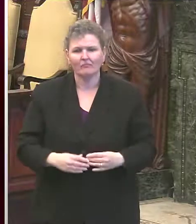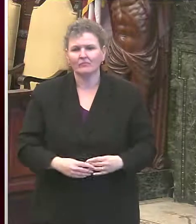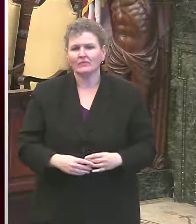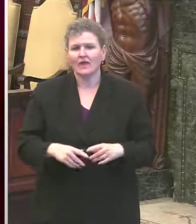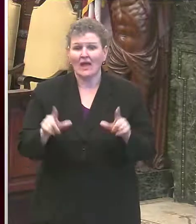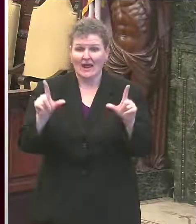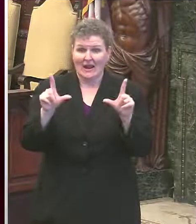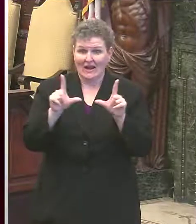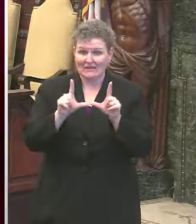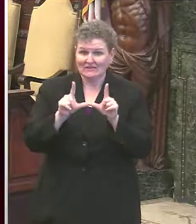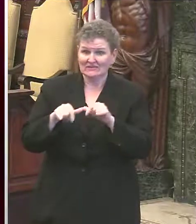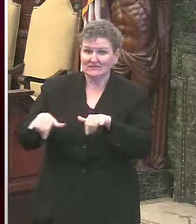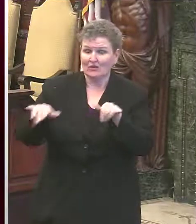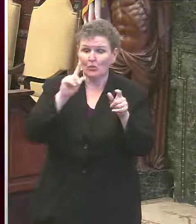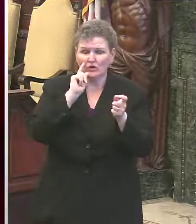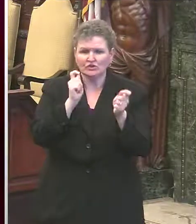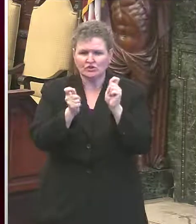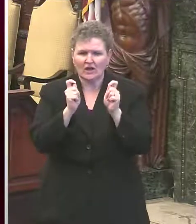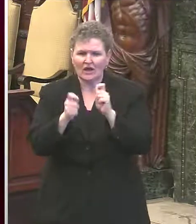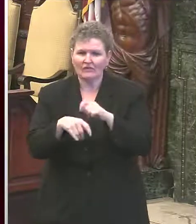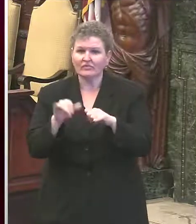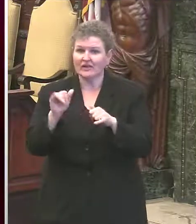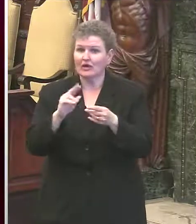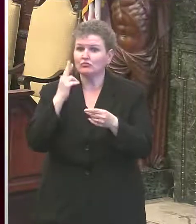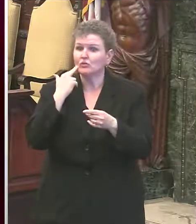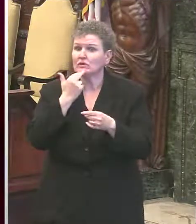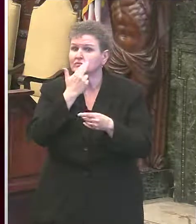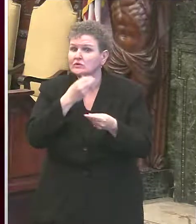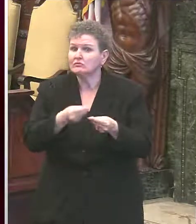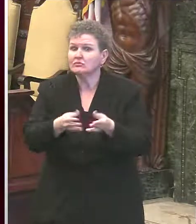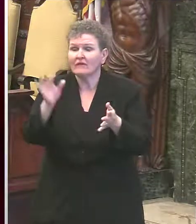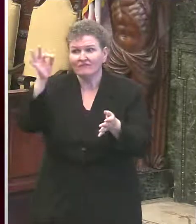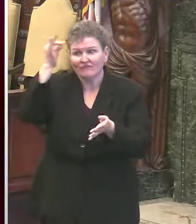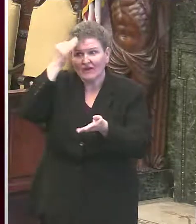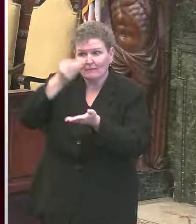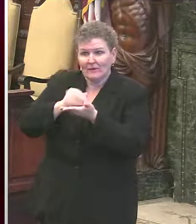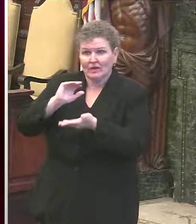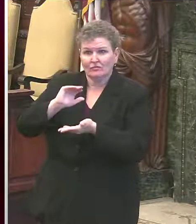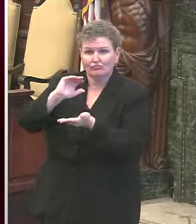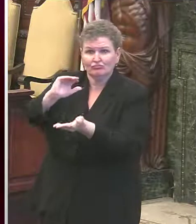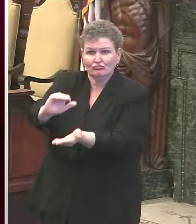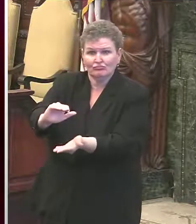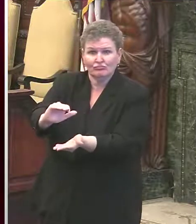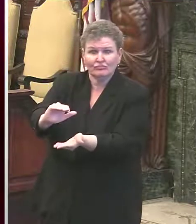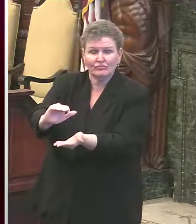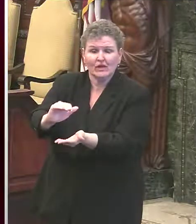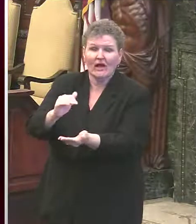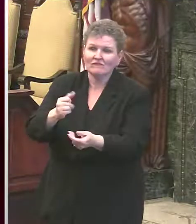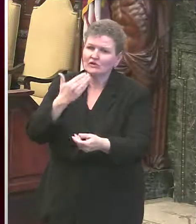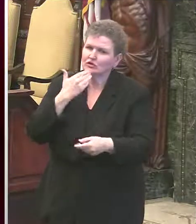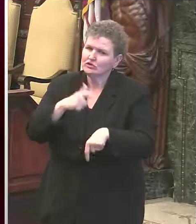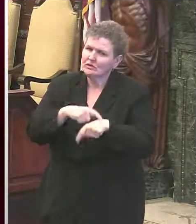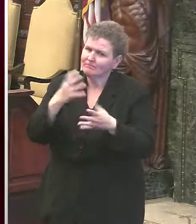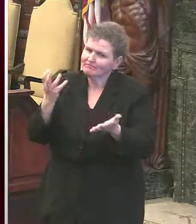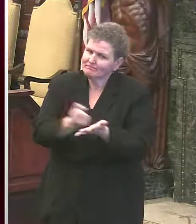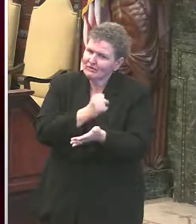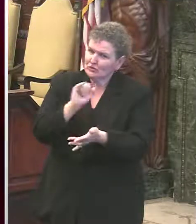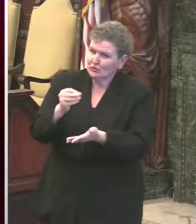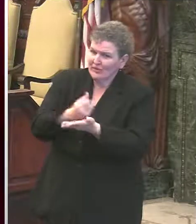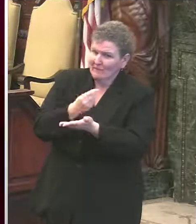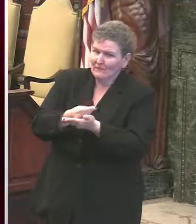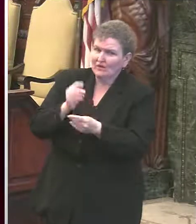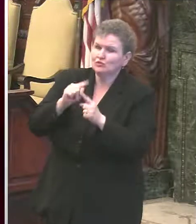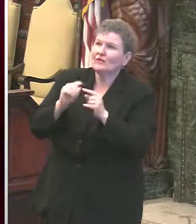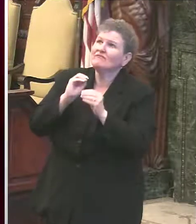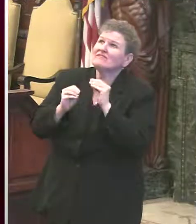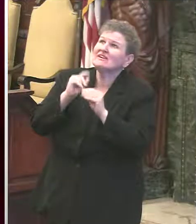is that restaurants are receiving federal funding. So this is a good opportunity for them to use that federal funding to invest in improving their ventilation. That'll help the restaurants,